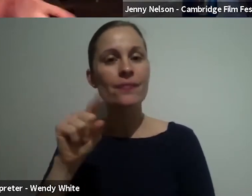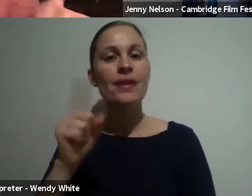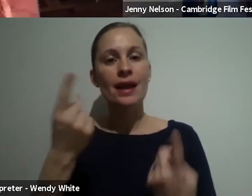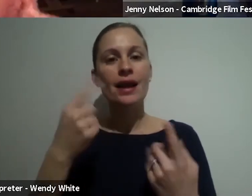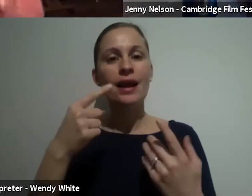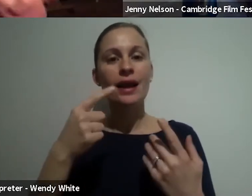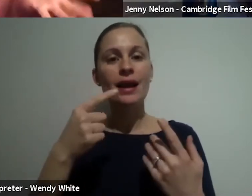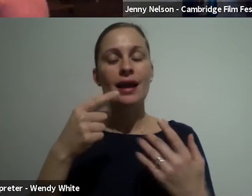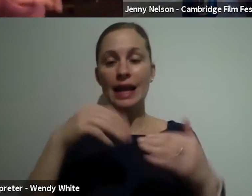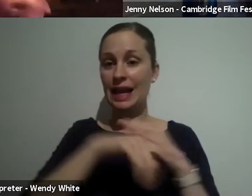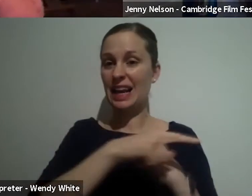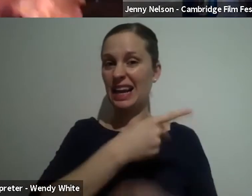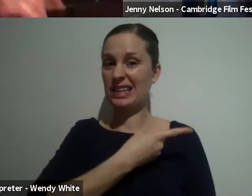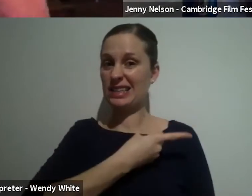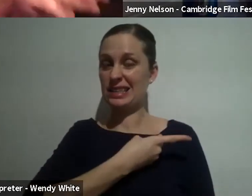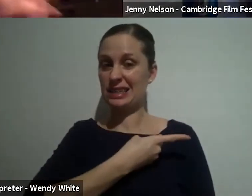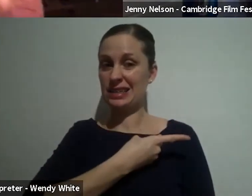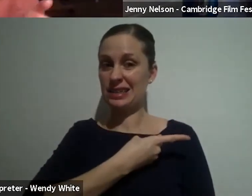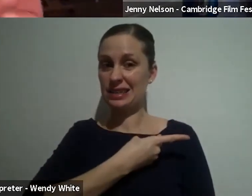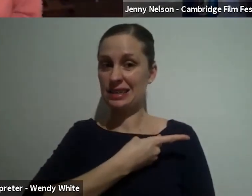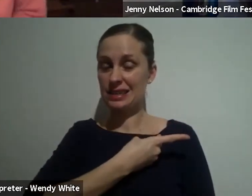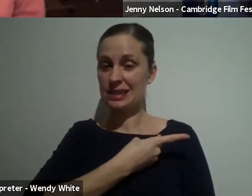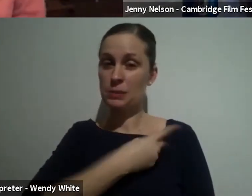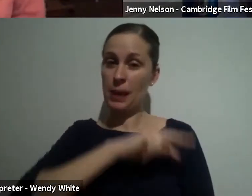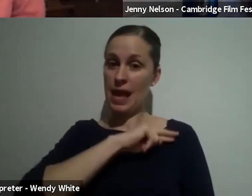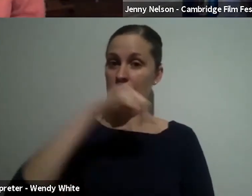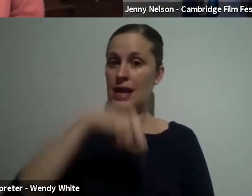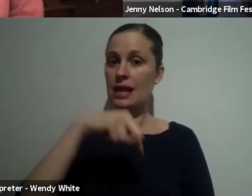mean, this is like something more or less.